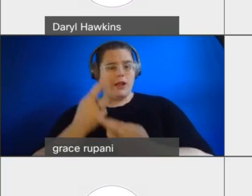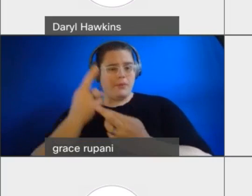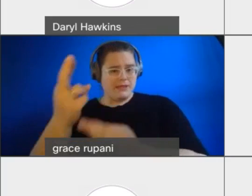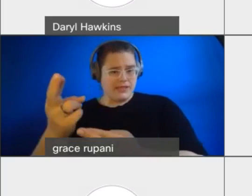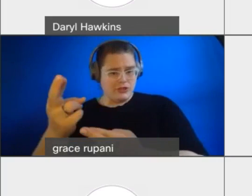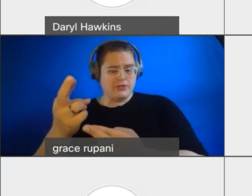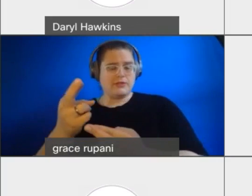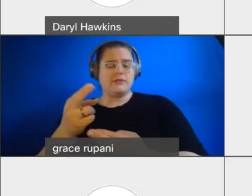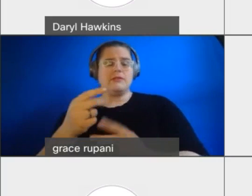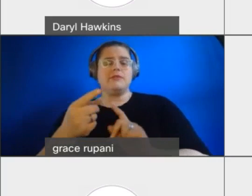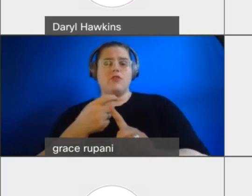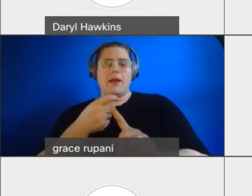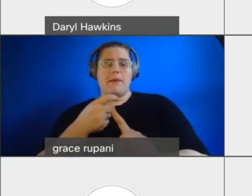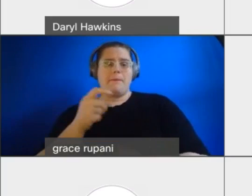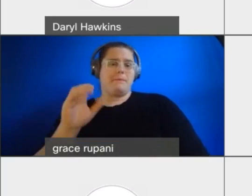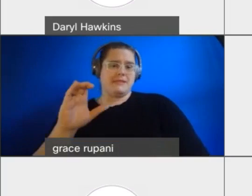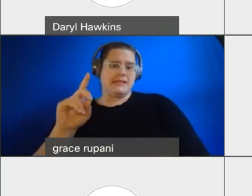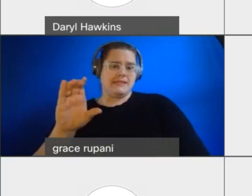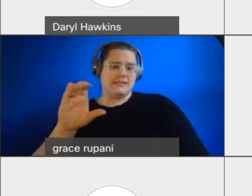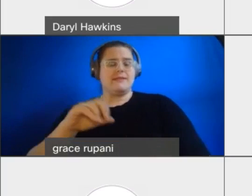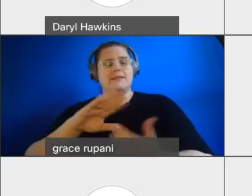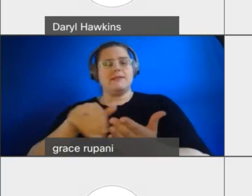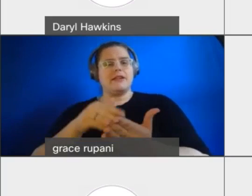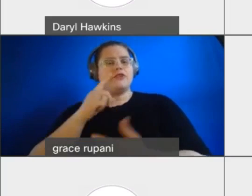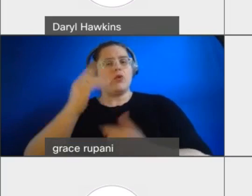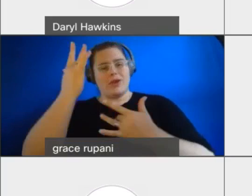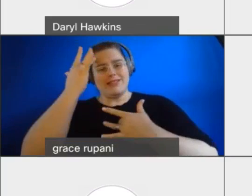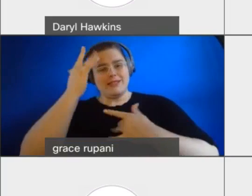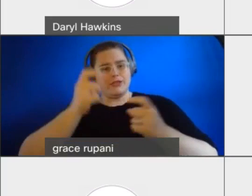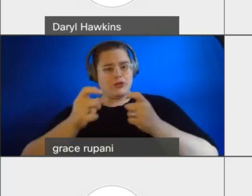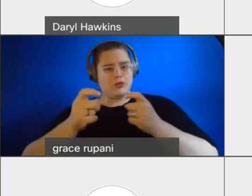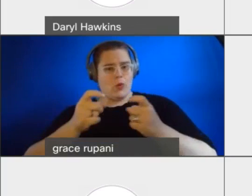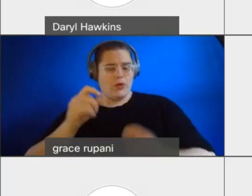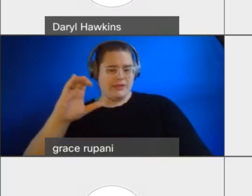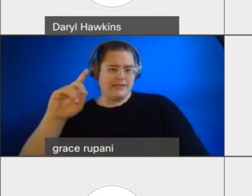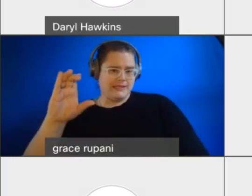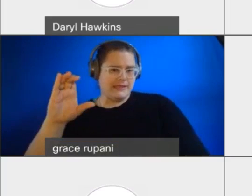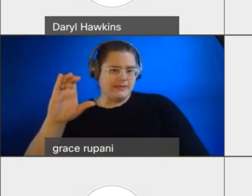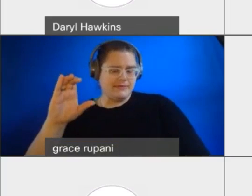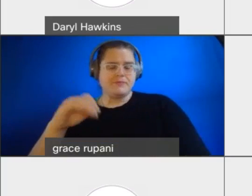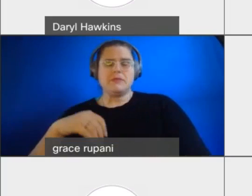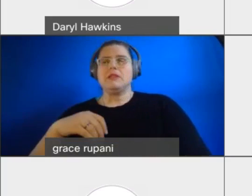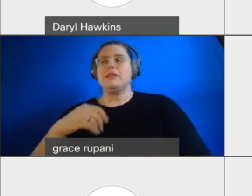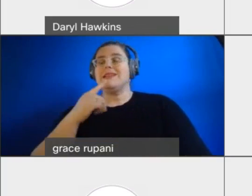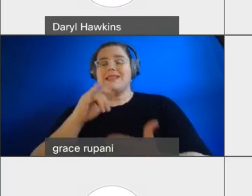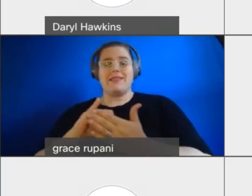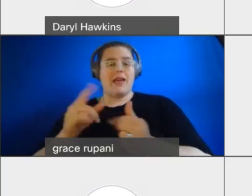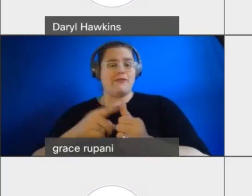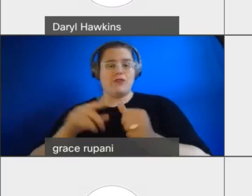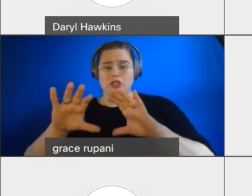from CDC that in the first group should be people